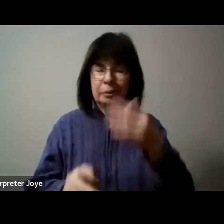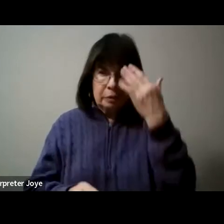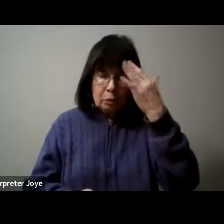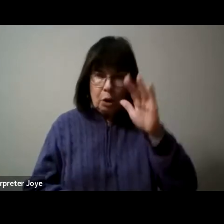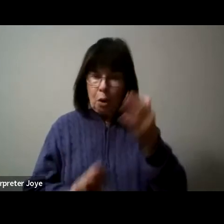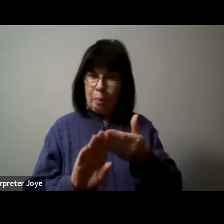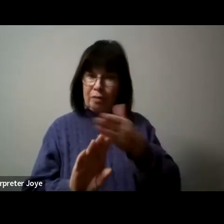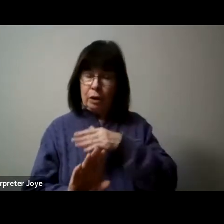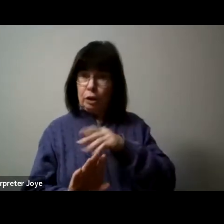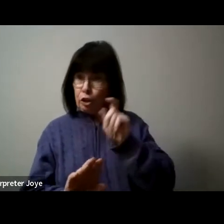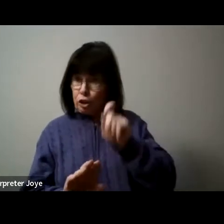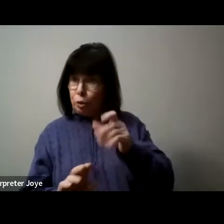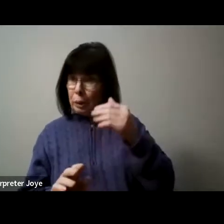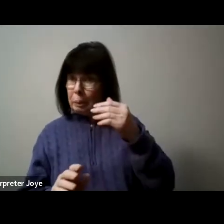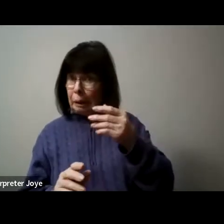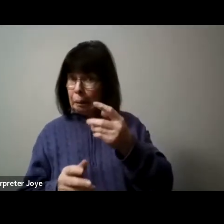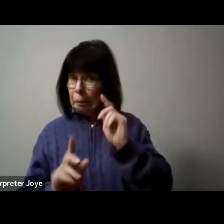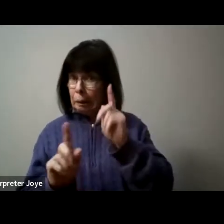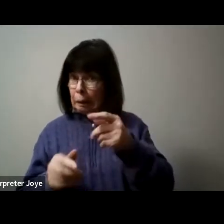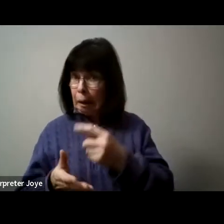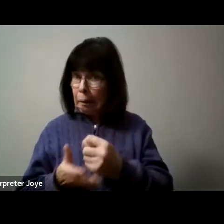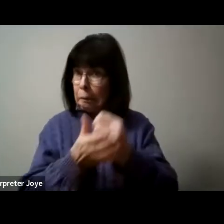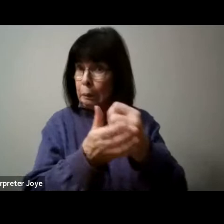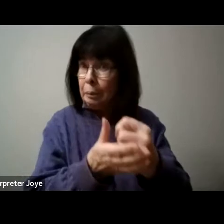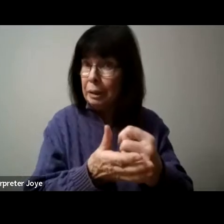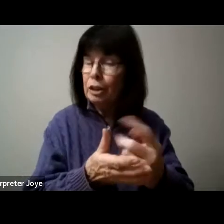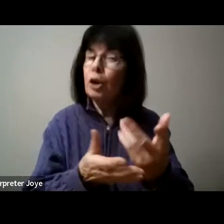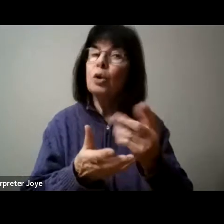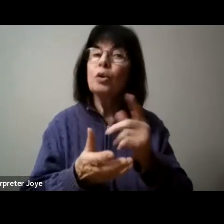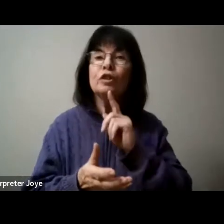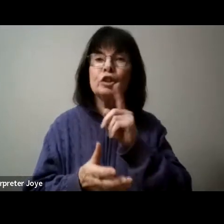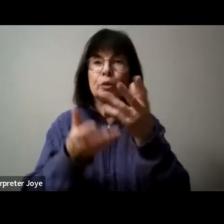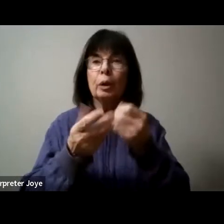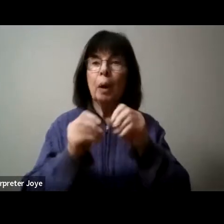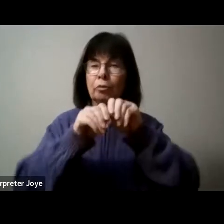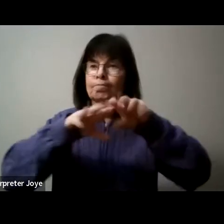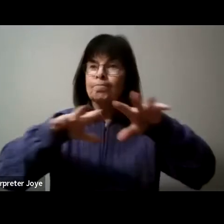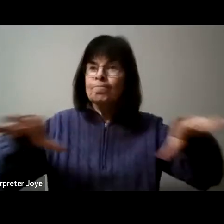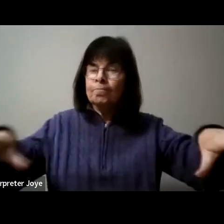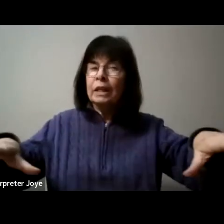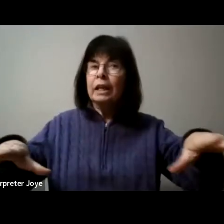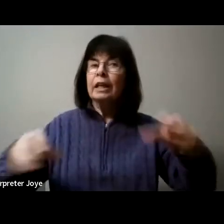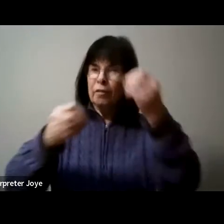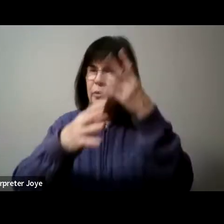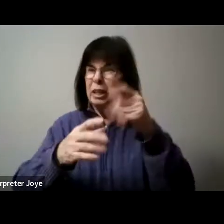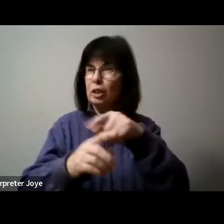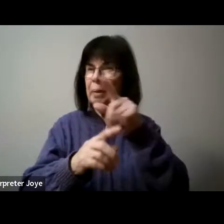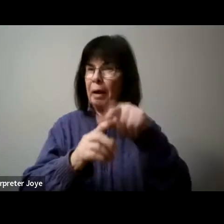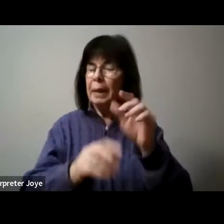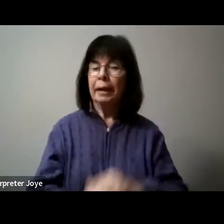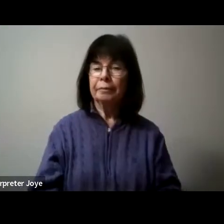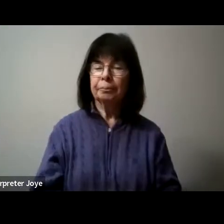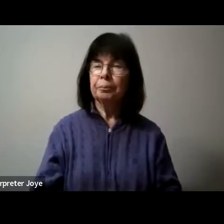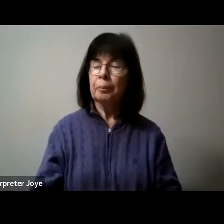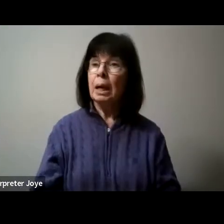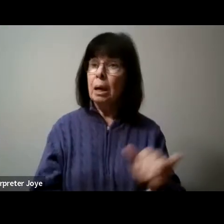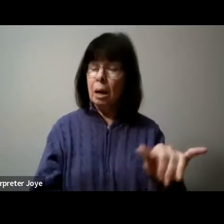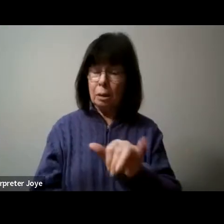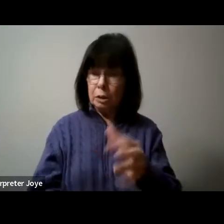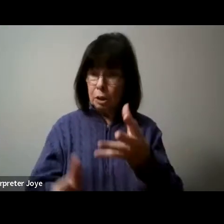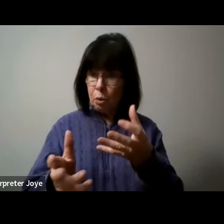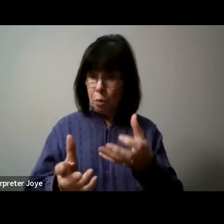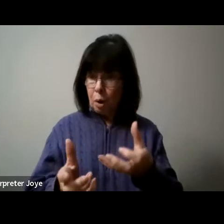if there's someone who should be treated or not. So we're definitely trying to make sure we get the word out about that. Also wanting to make sure that people know about